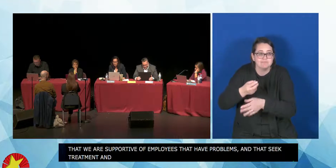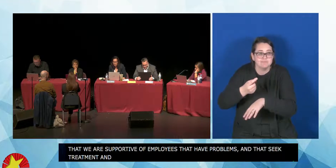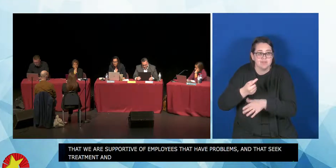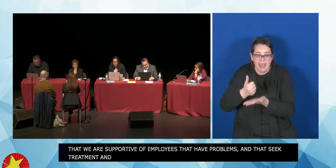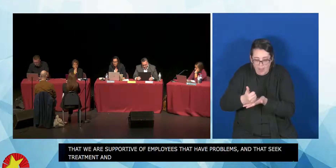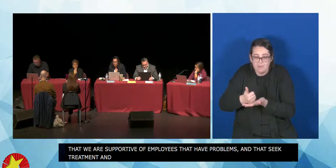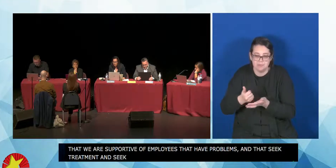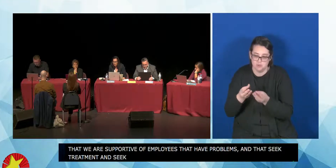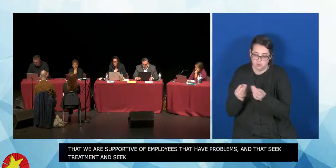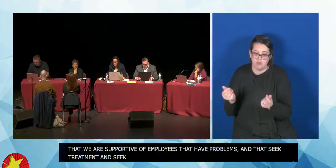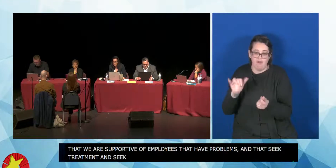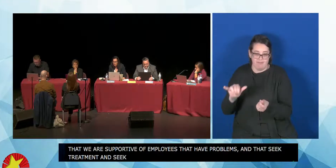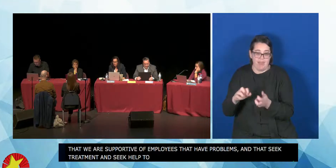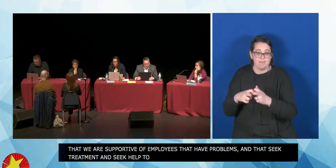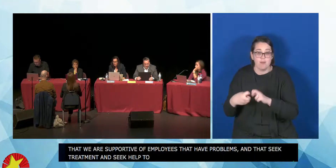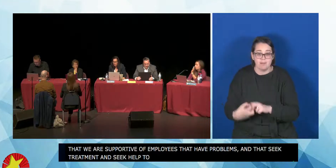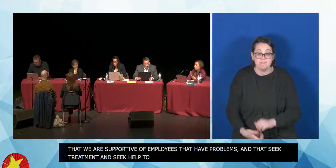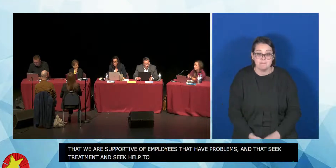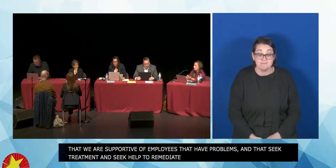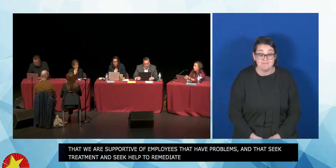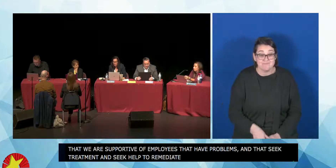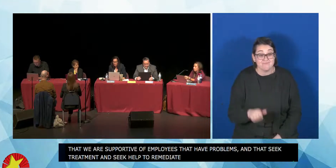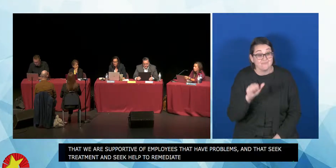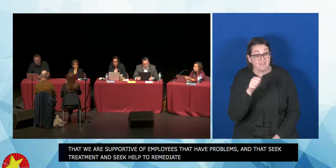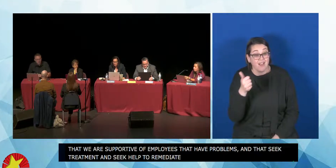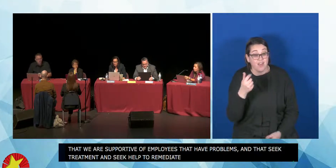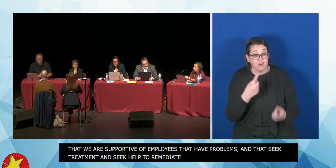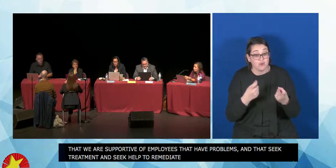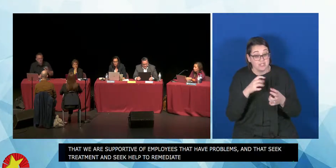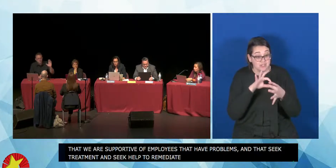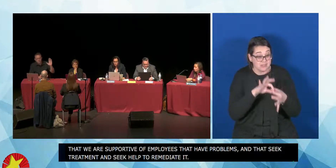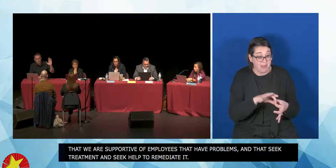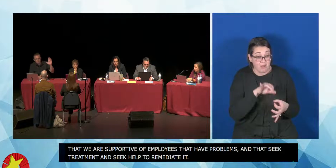it. Are there any other questions about that?